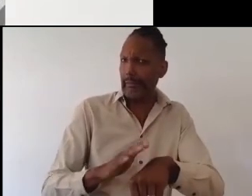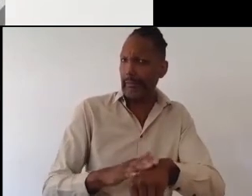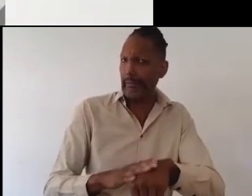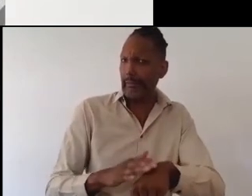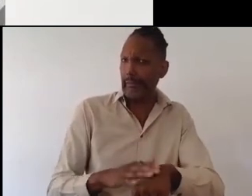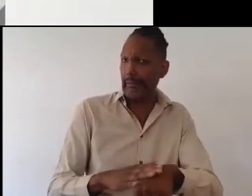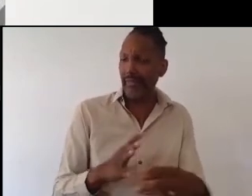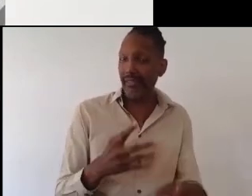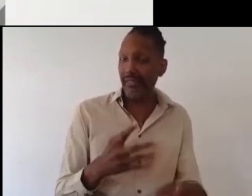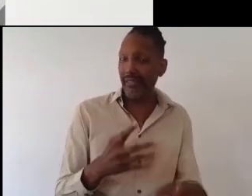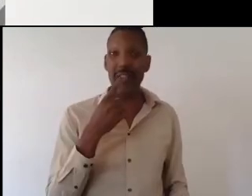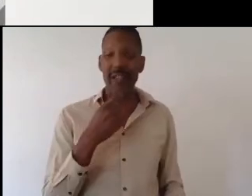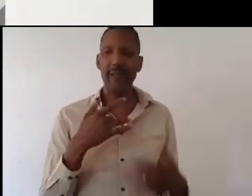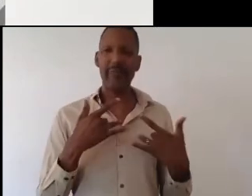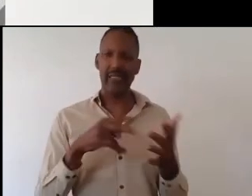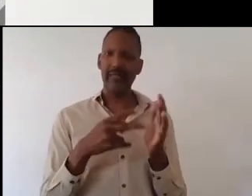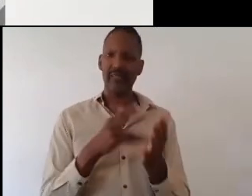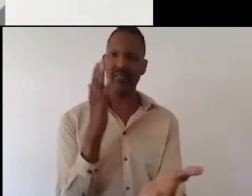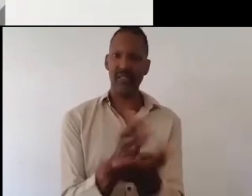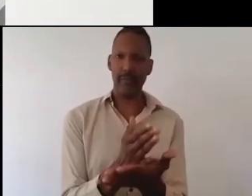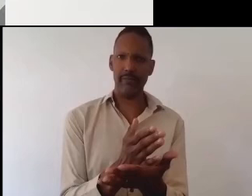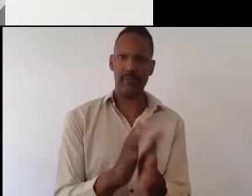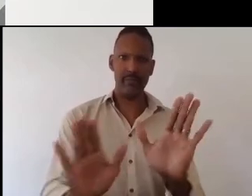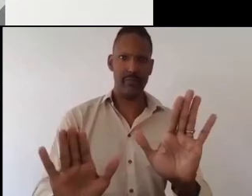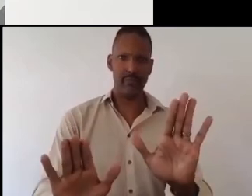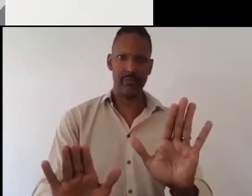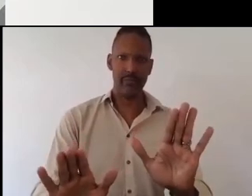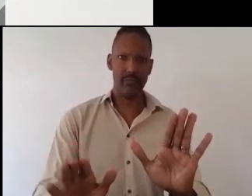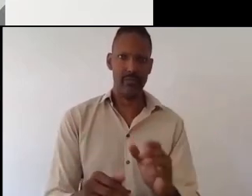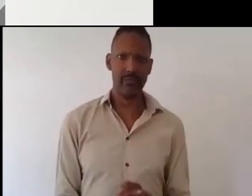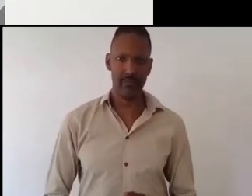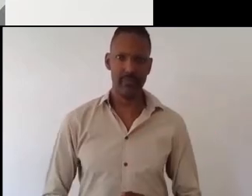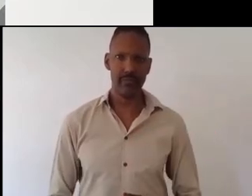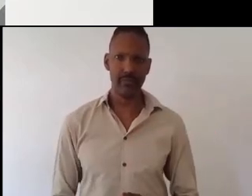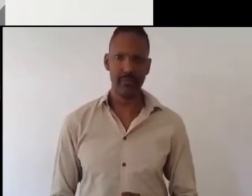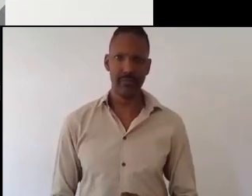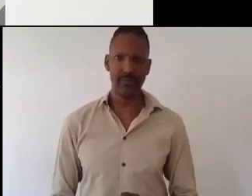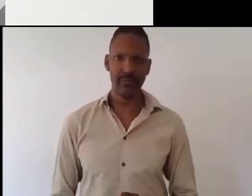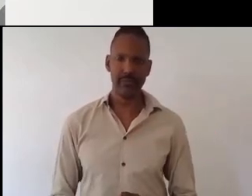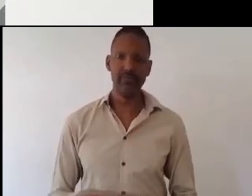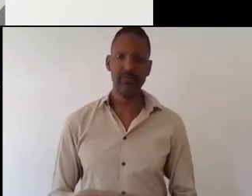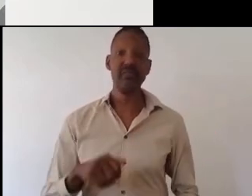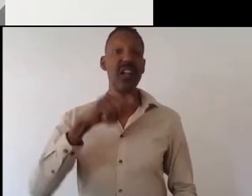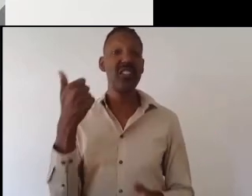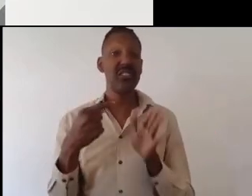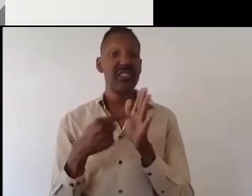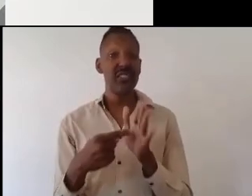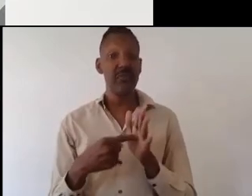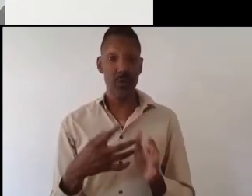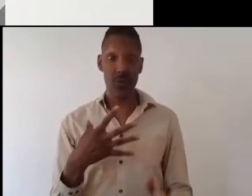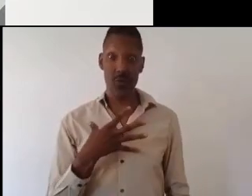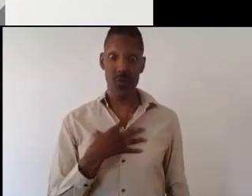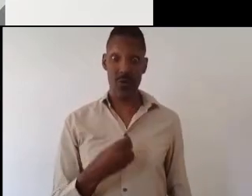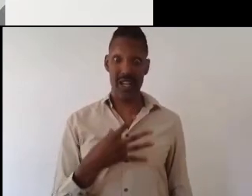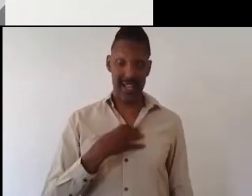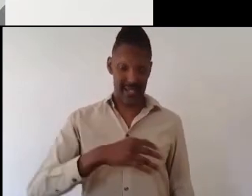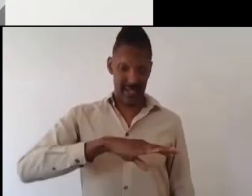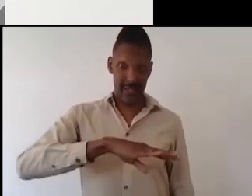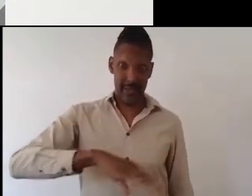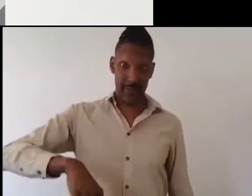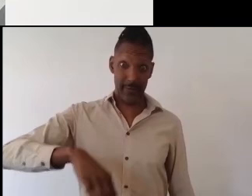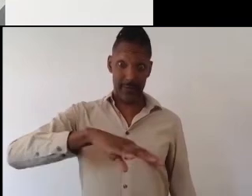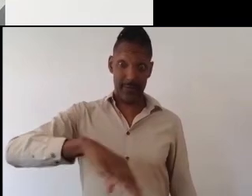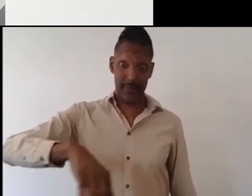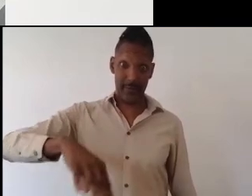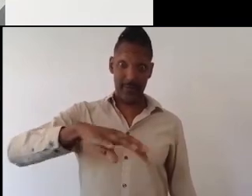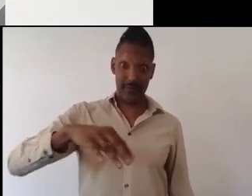stop. When you're crossing a crosswalk, there's an area that you need to be in to make it safe to crosswalk. And the